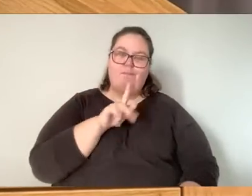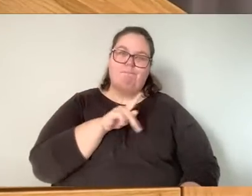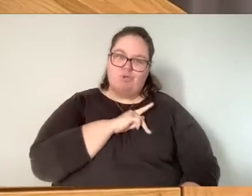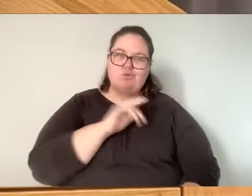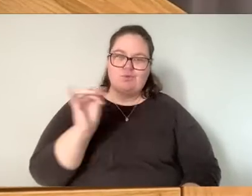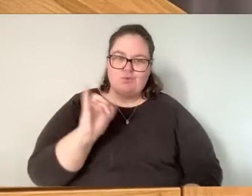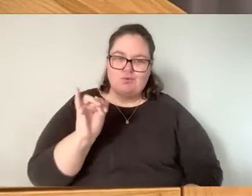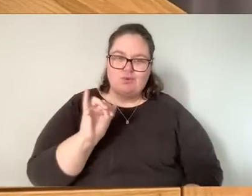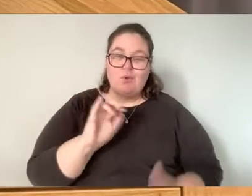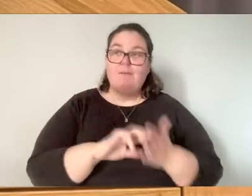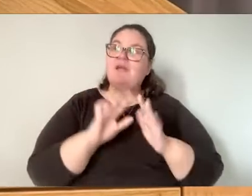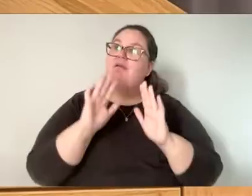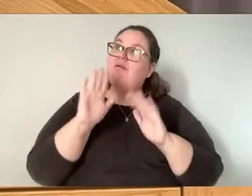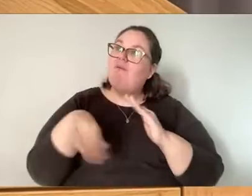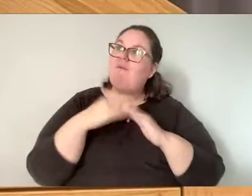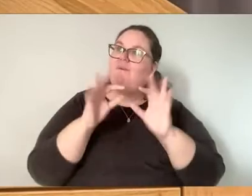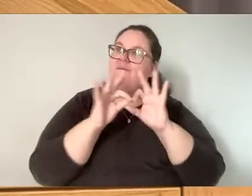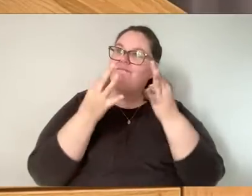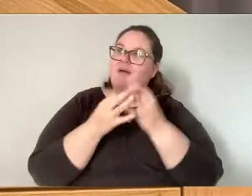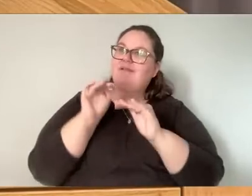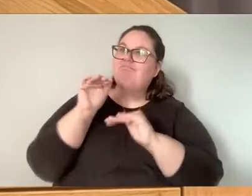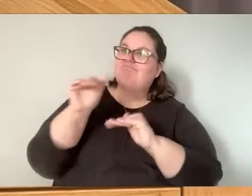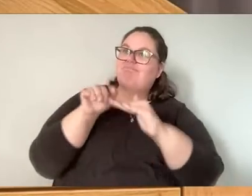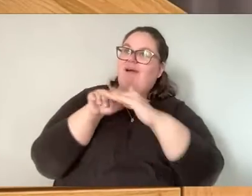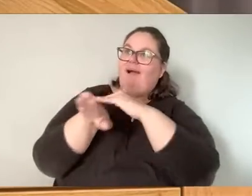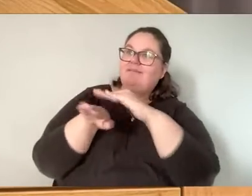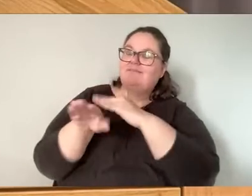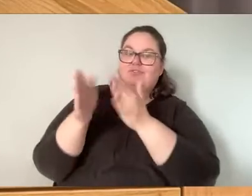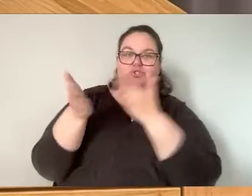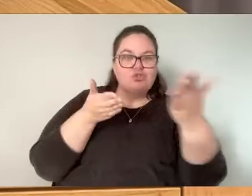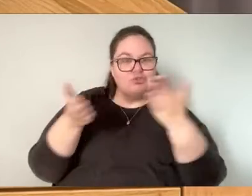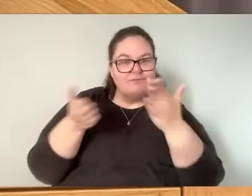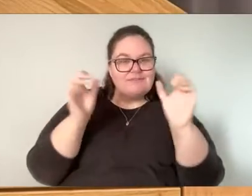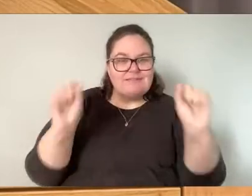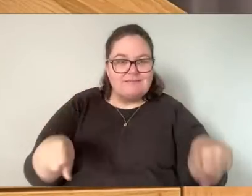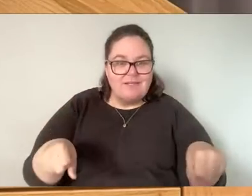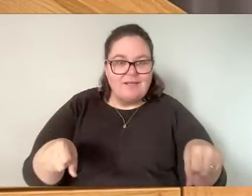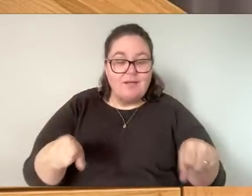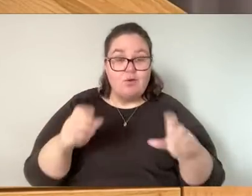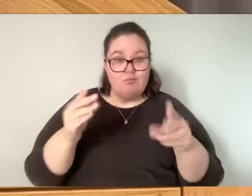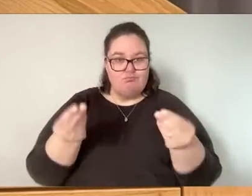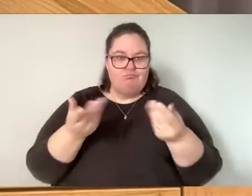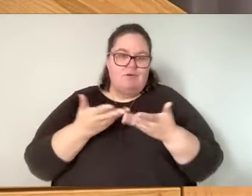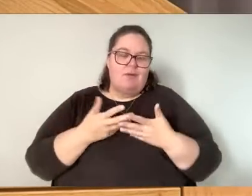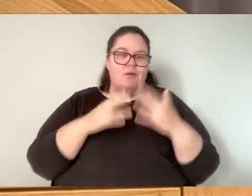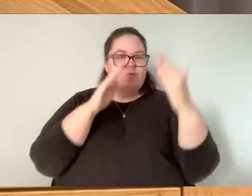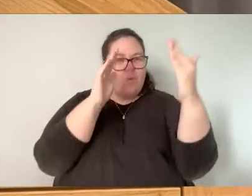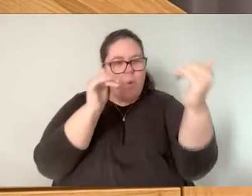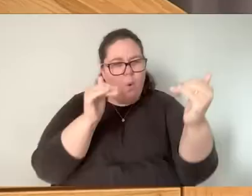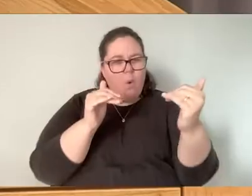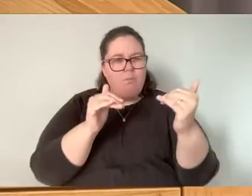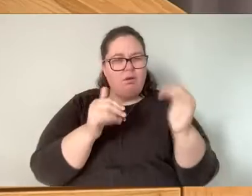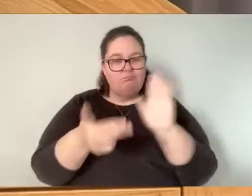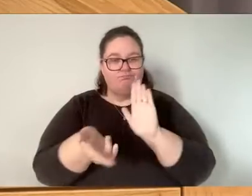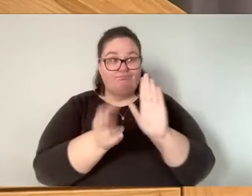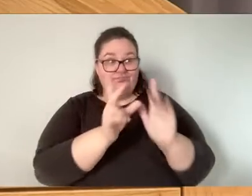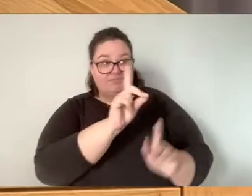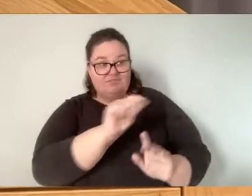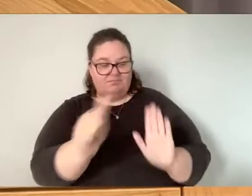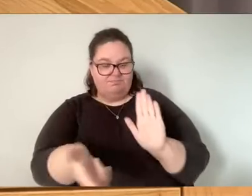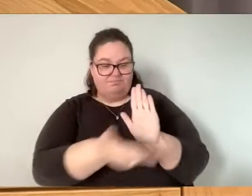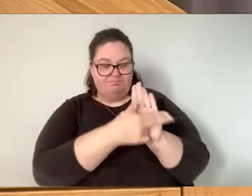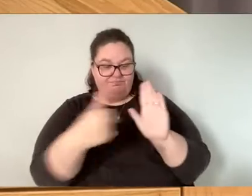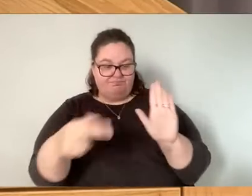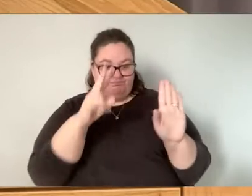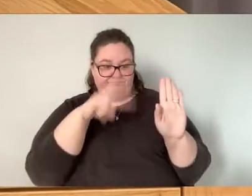the services and support they need when they need it. It gives me hope that the stigmatization of those with a disability will